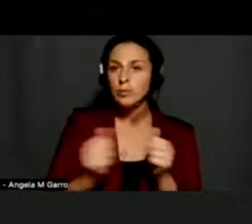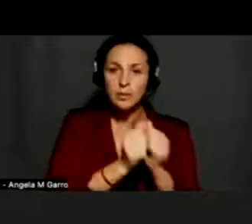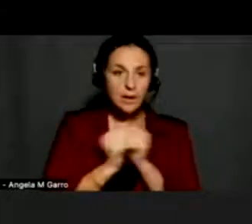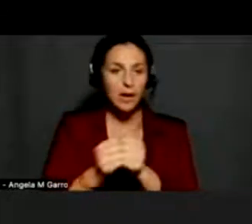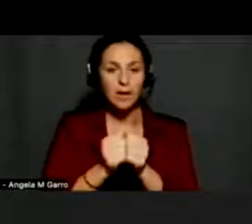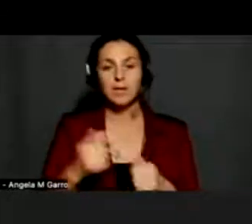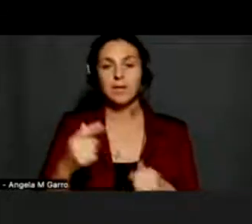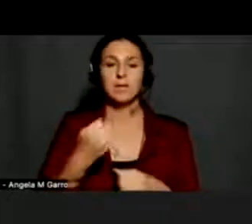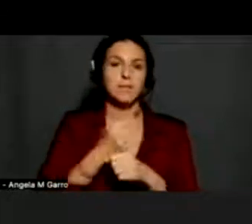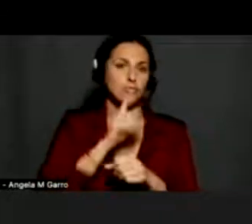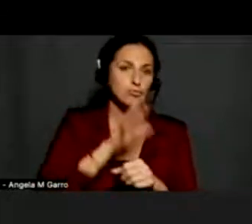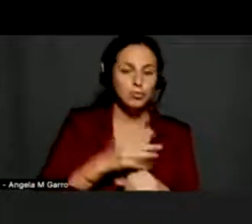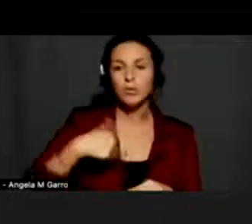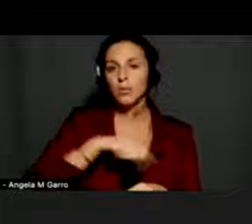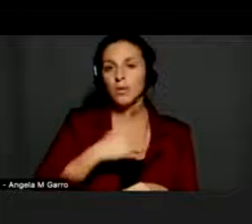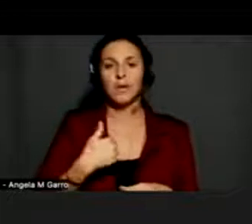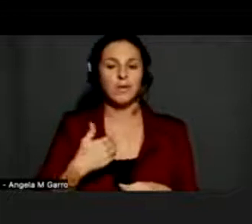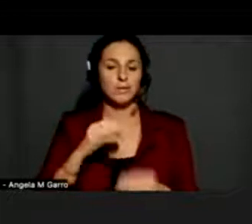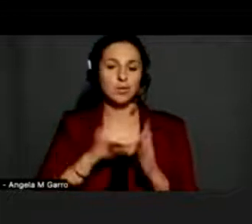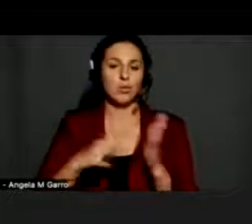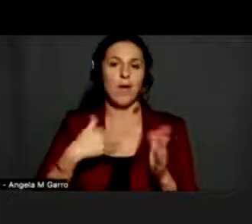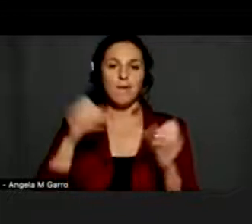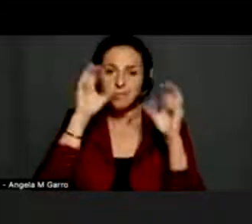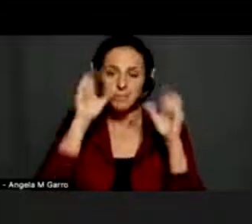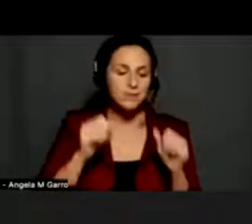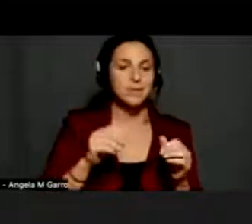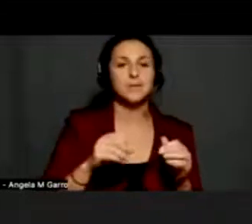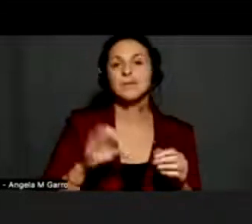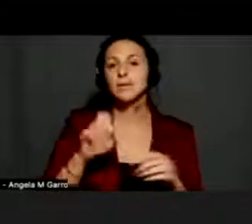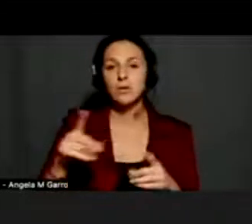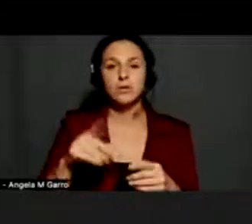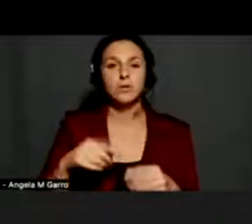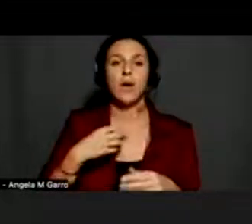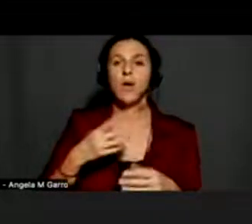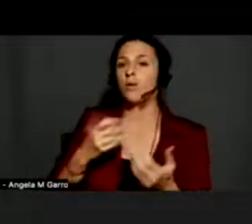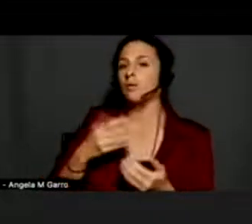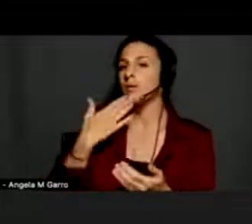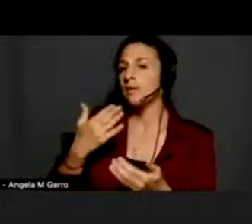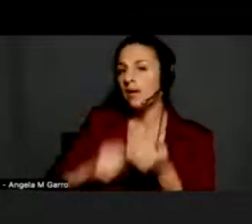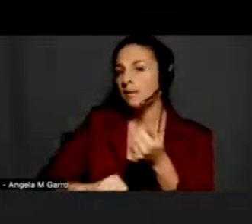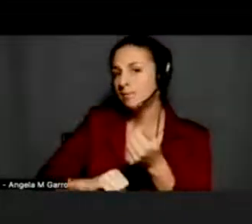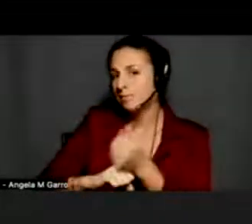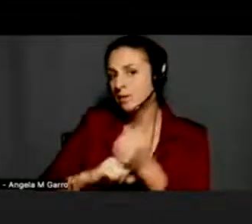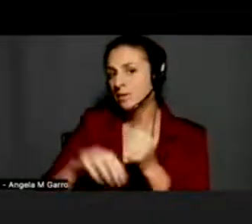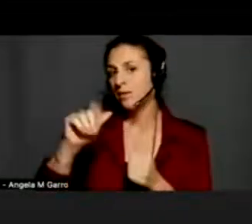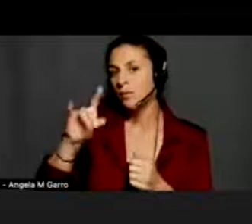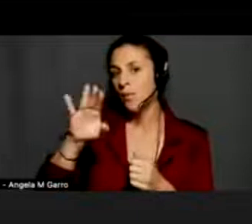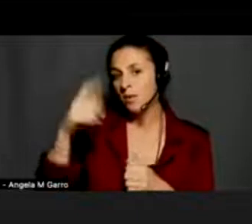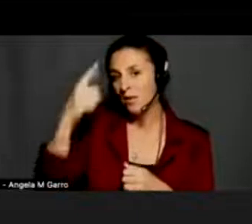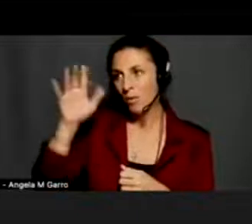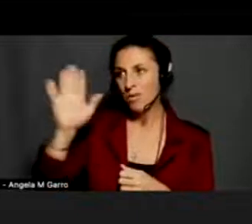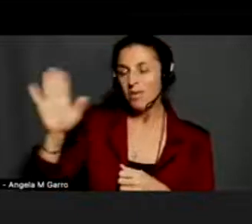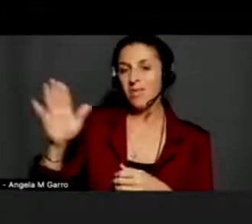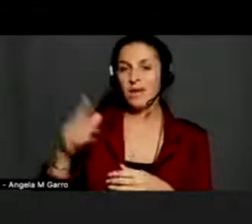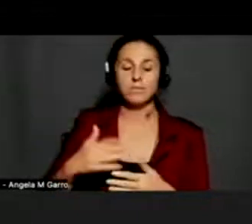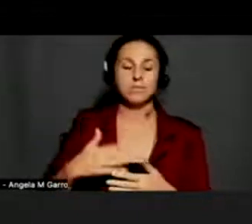education. I especially wanted to thank a new sponsor tonight, which is Adobe, for their generous donation of